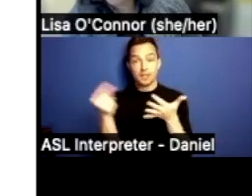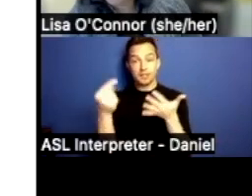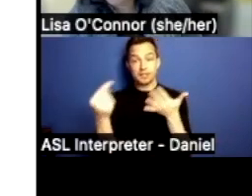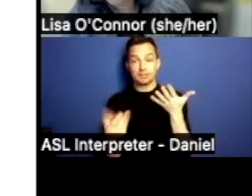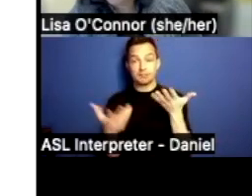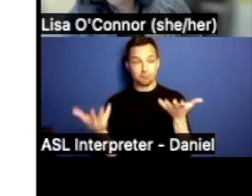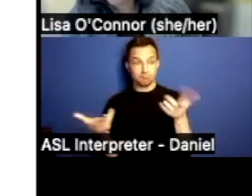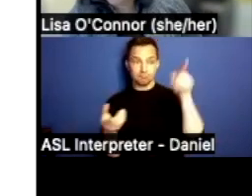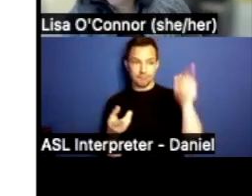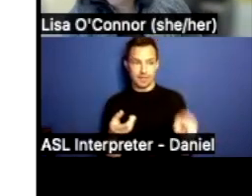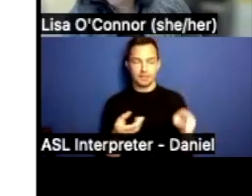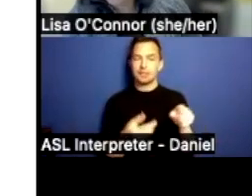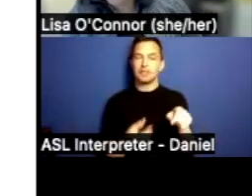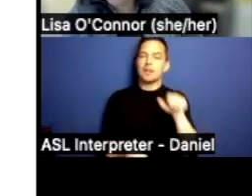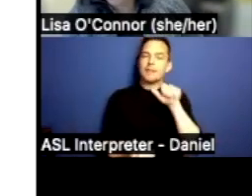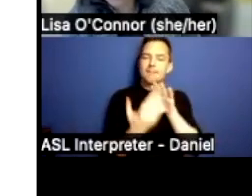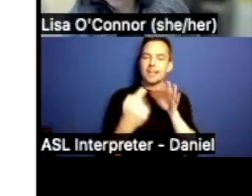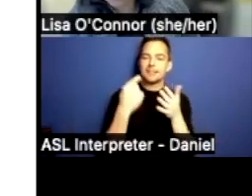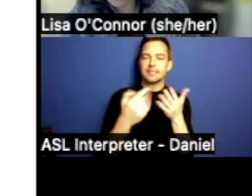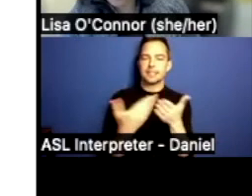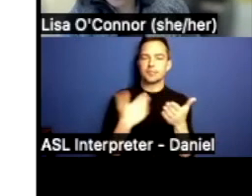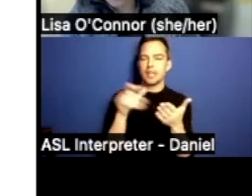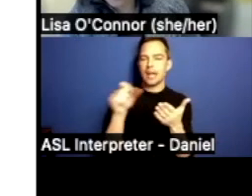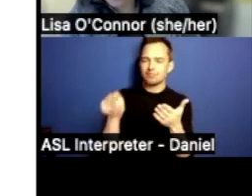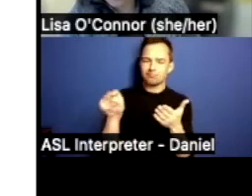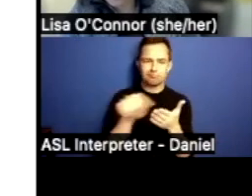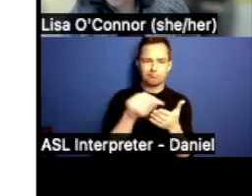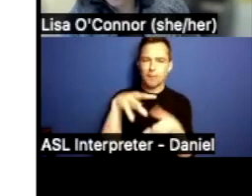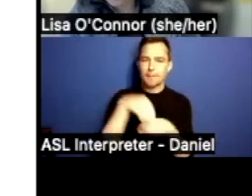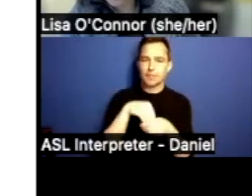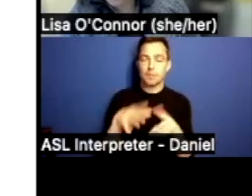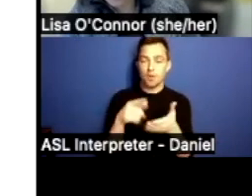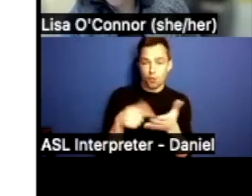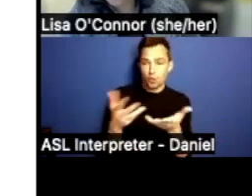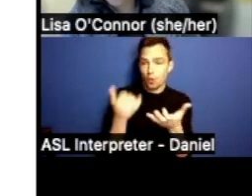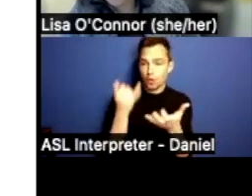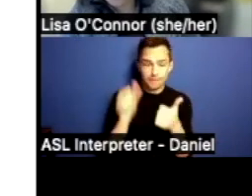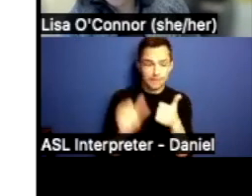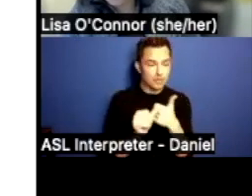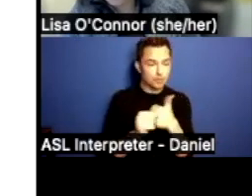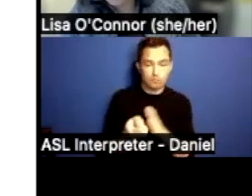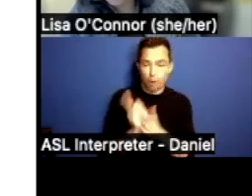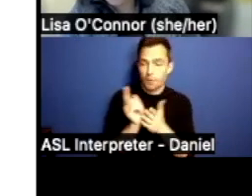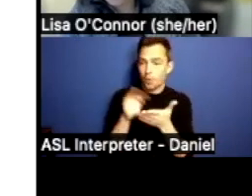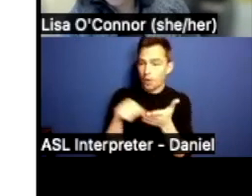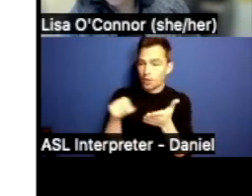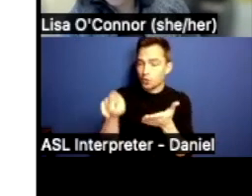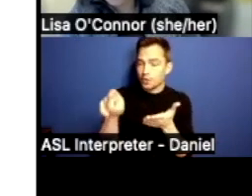So in the face of all of this, we asked participants, what would you wish for in the dangerous moment? What did you